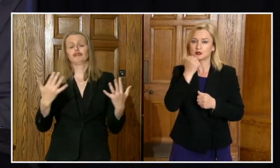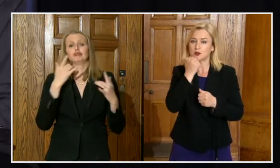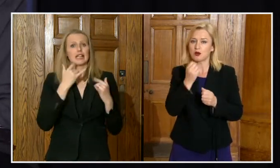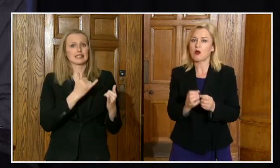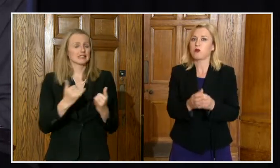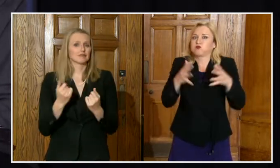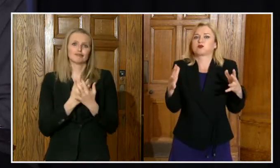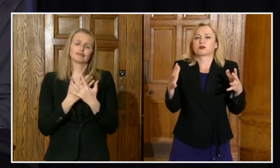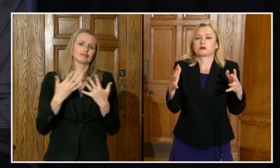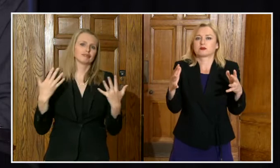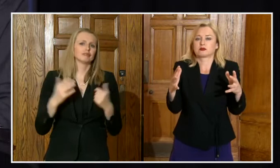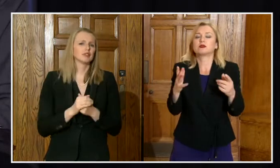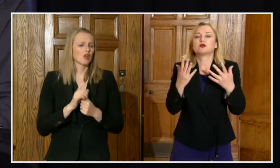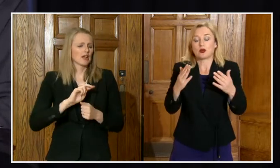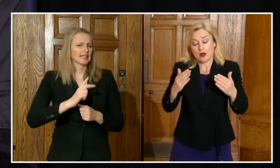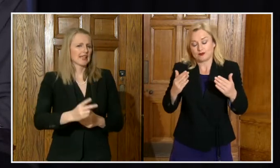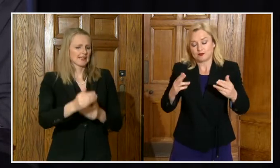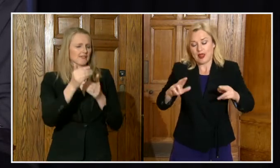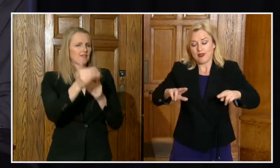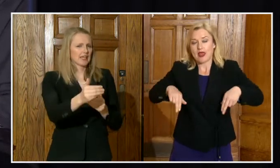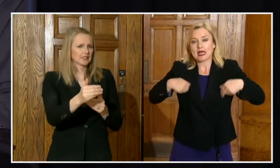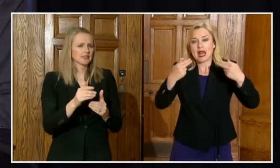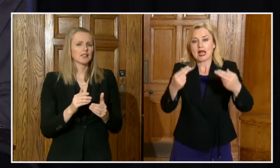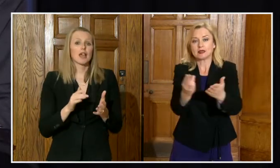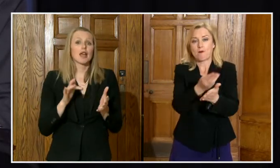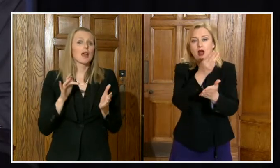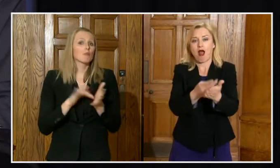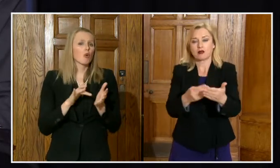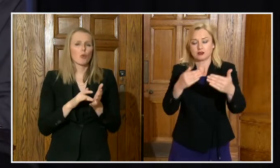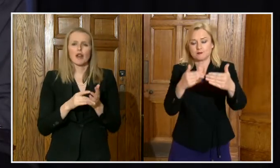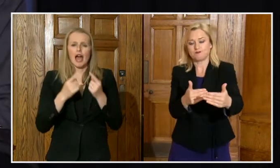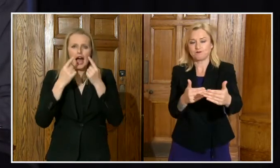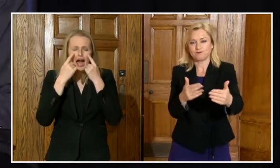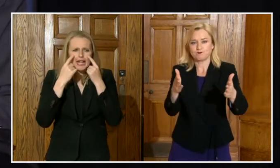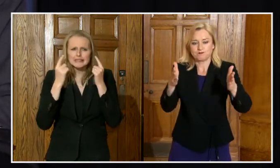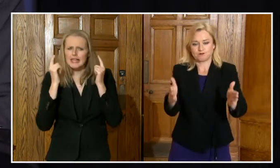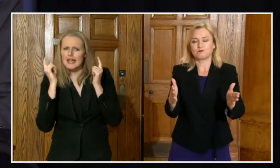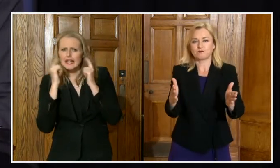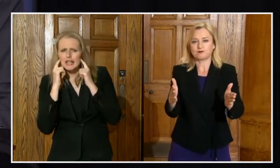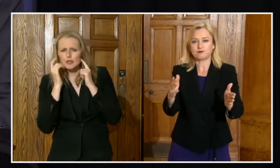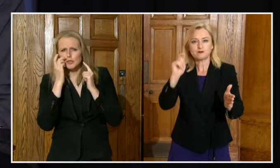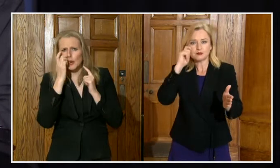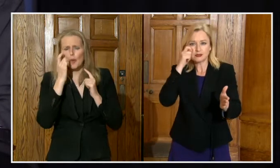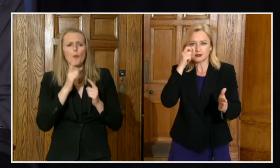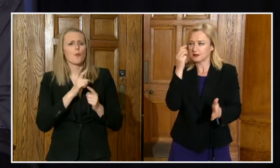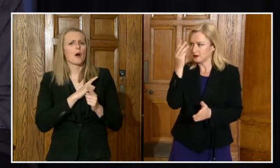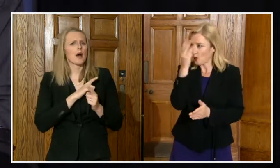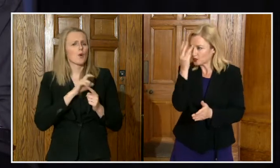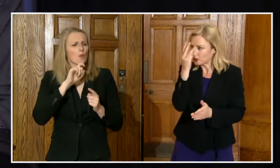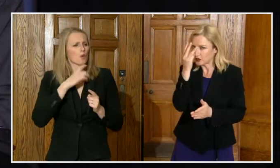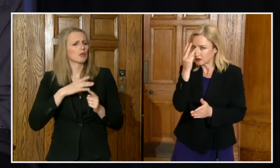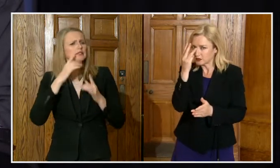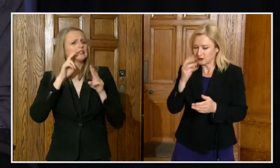move into the next phase, important is our eyes and ears. The testing or surveillance as to levels of